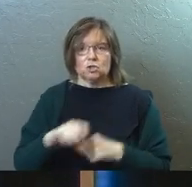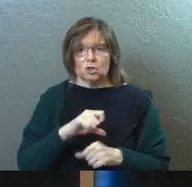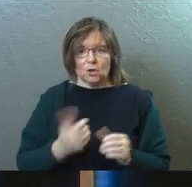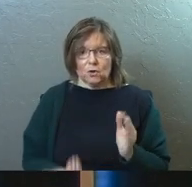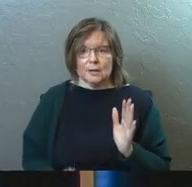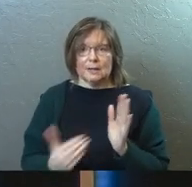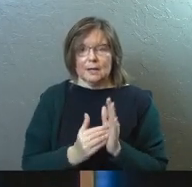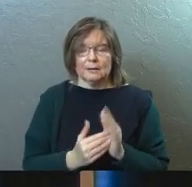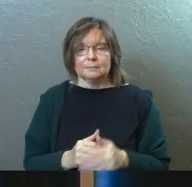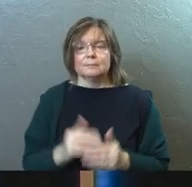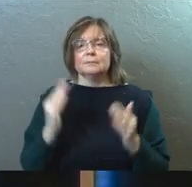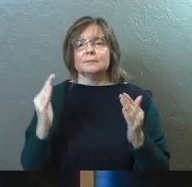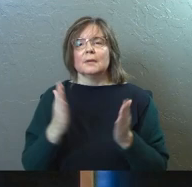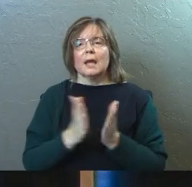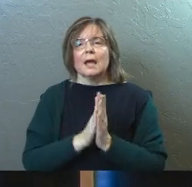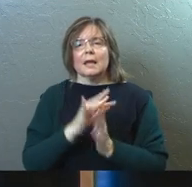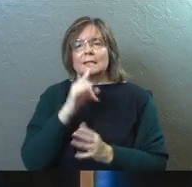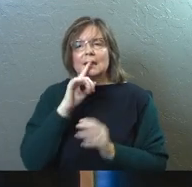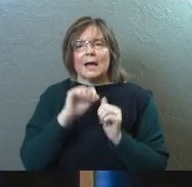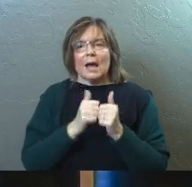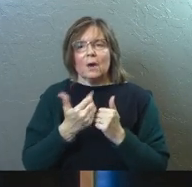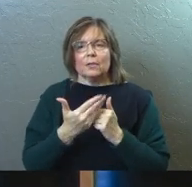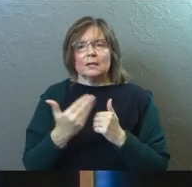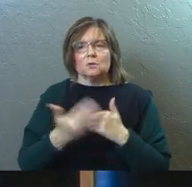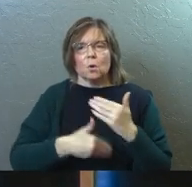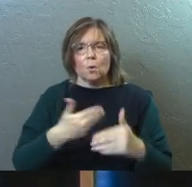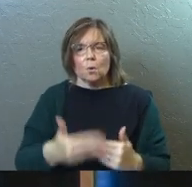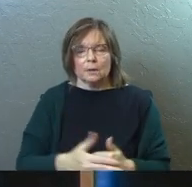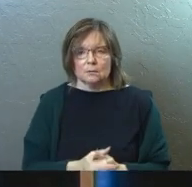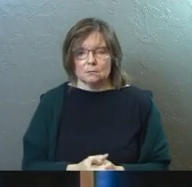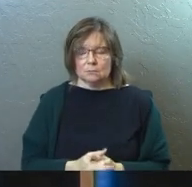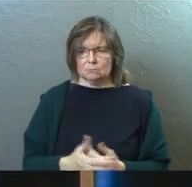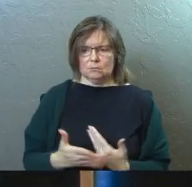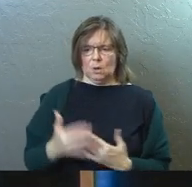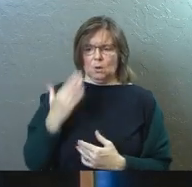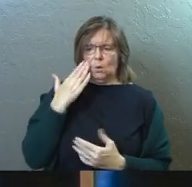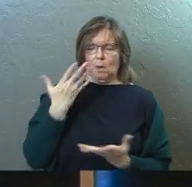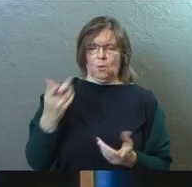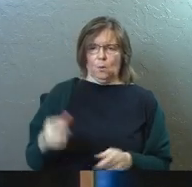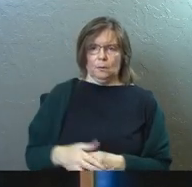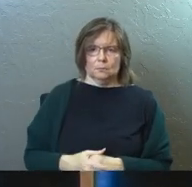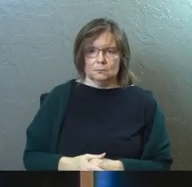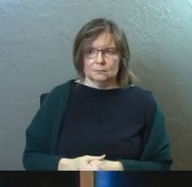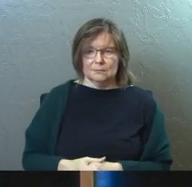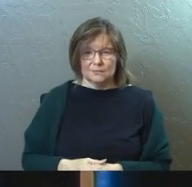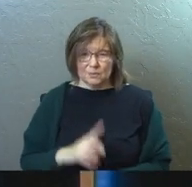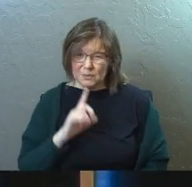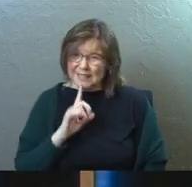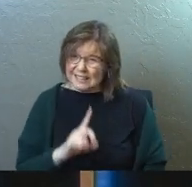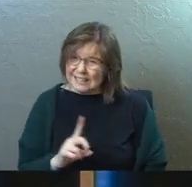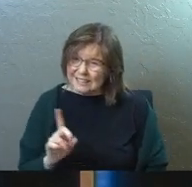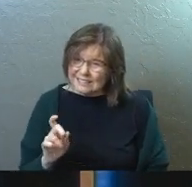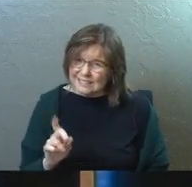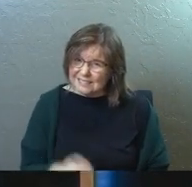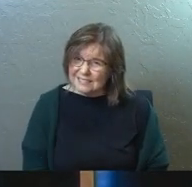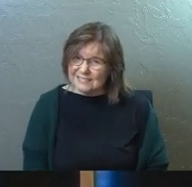again. Ask your kids how things are going. You're like, well, I already know how they're going. Do you?